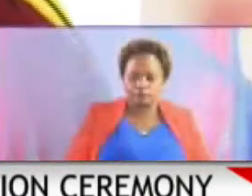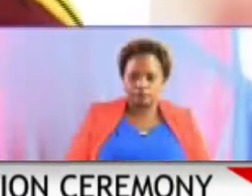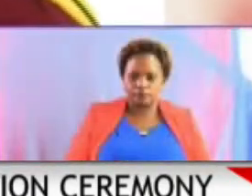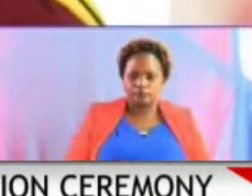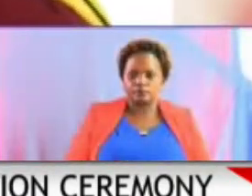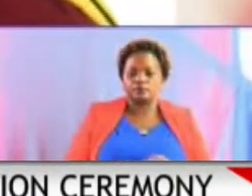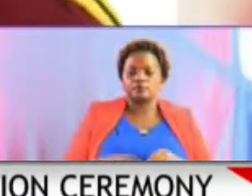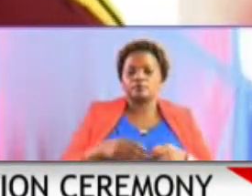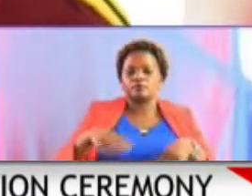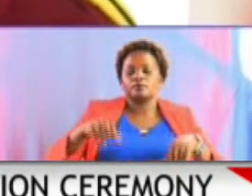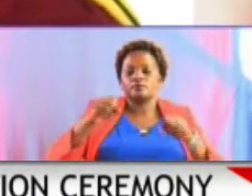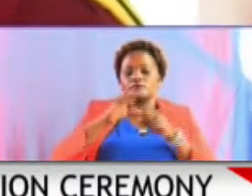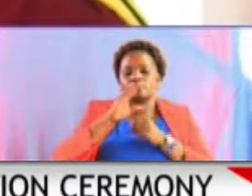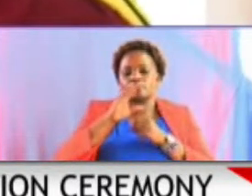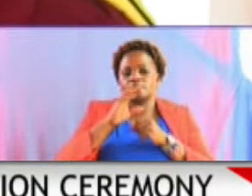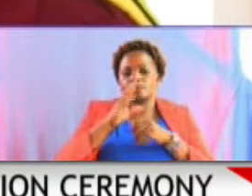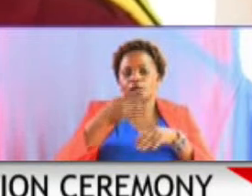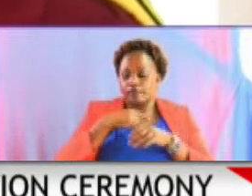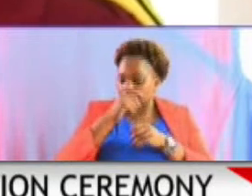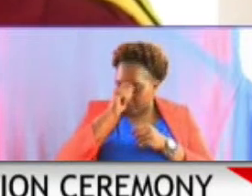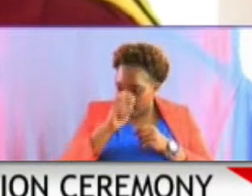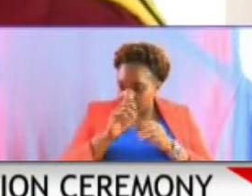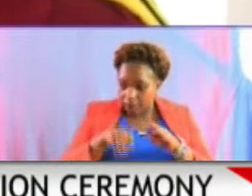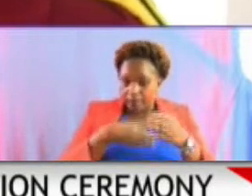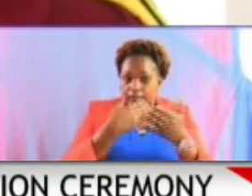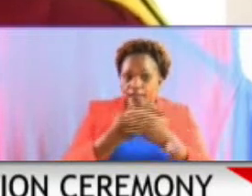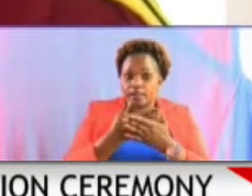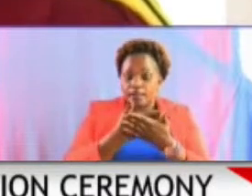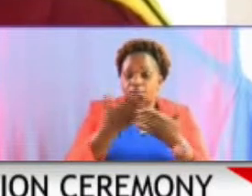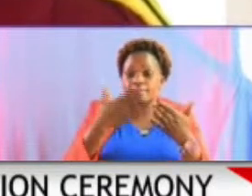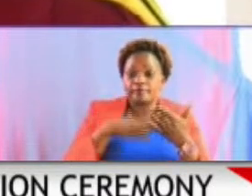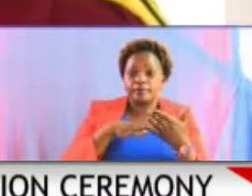Mr. Chancellor, sir, I have the honor to present the following